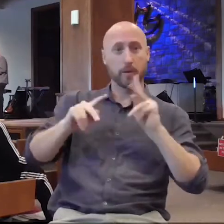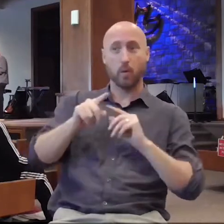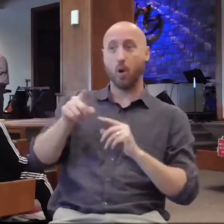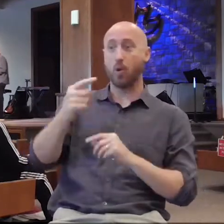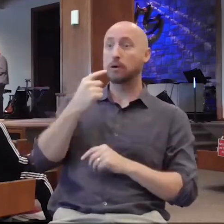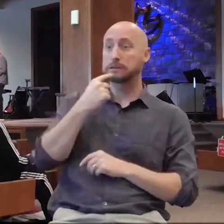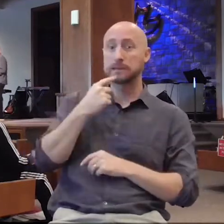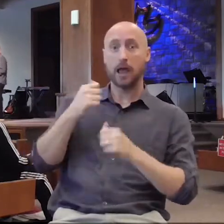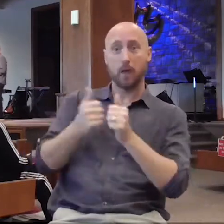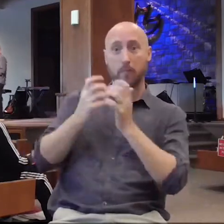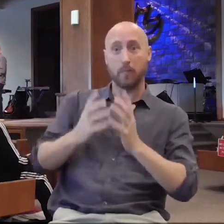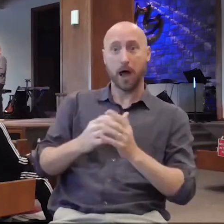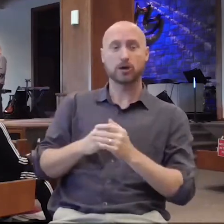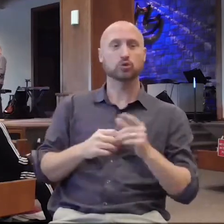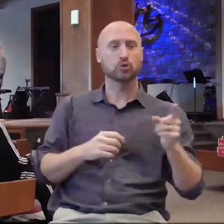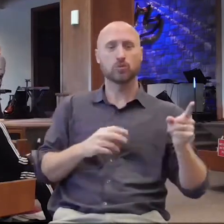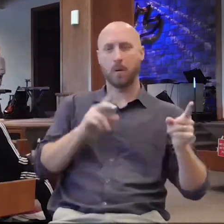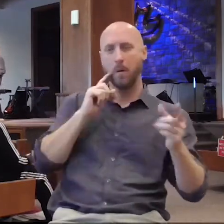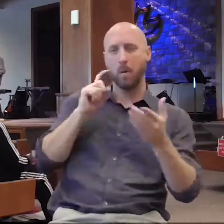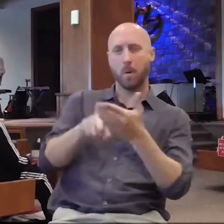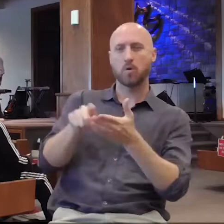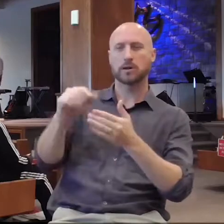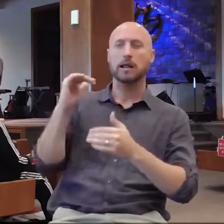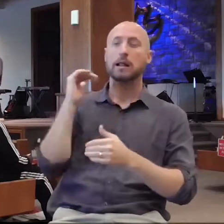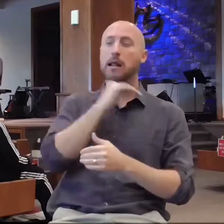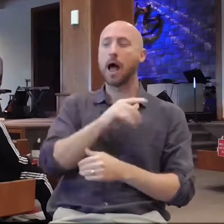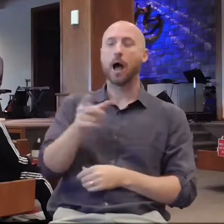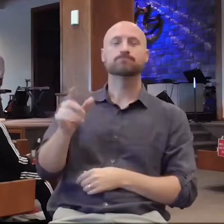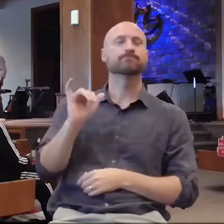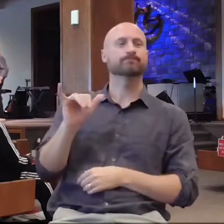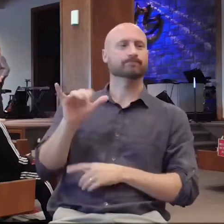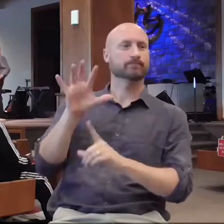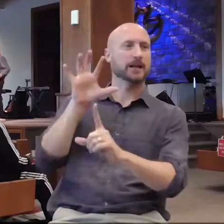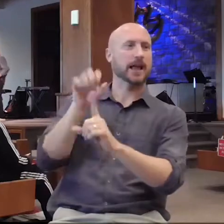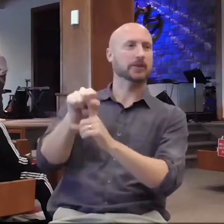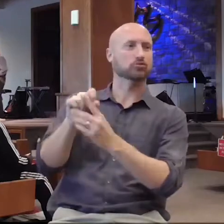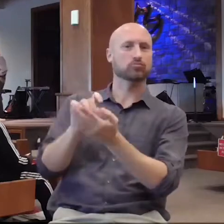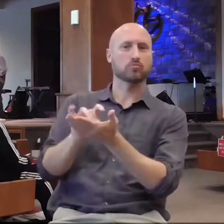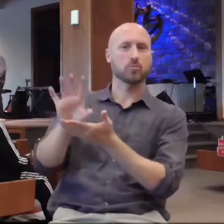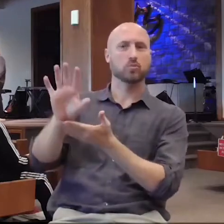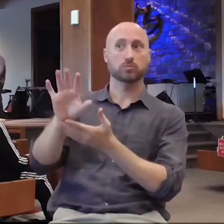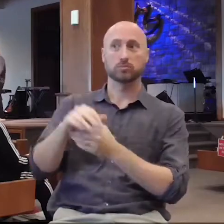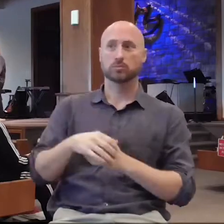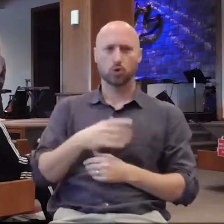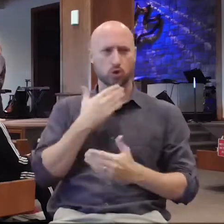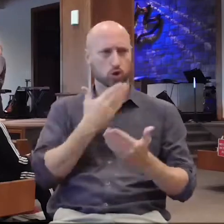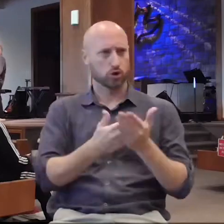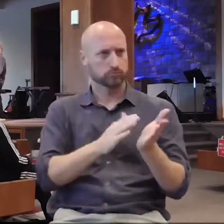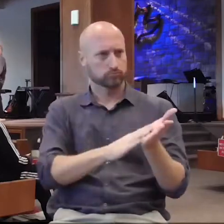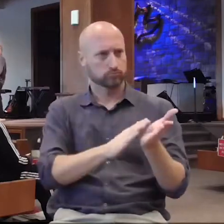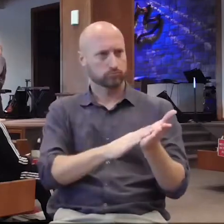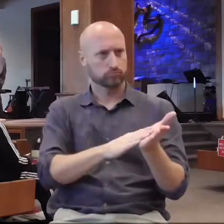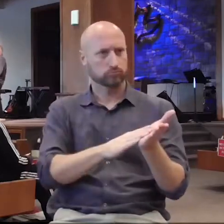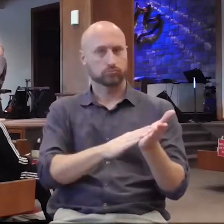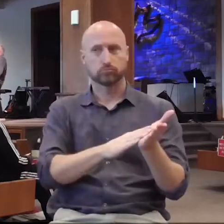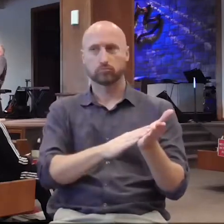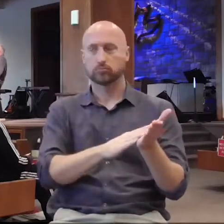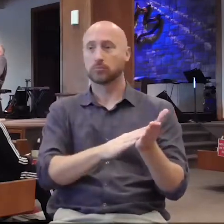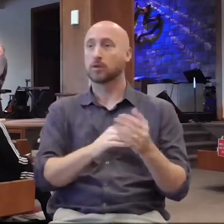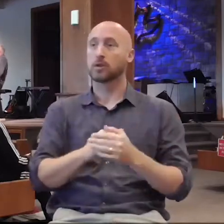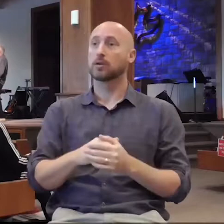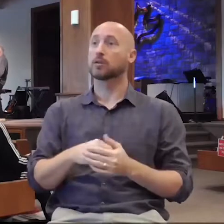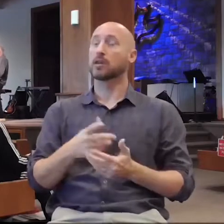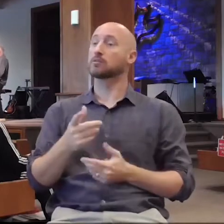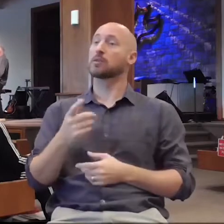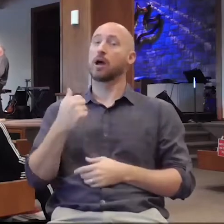them to be liars. So he begins by saying this, I know. It's aedis, it's a supernatural knowledge. It's a perfect tense, which